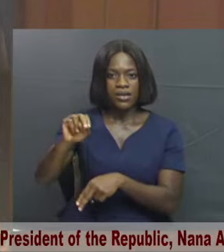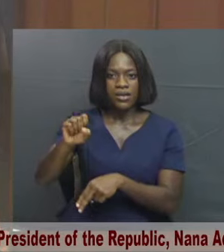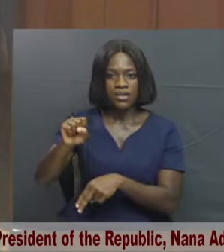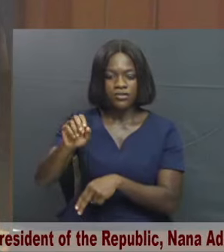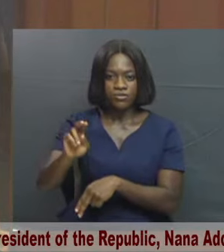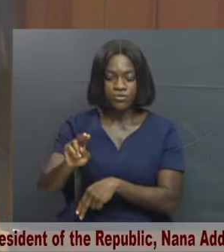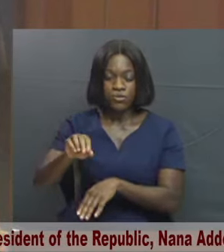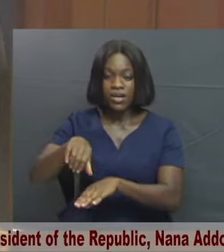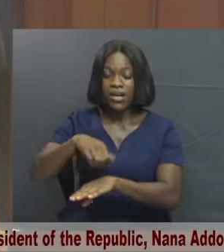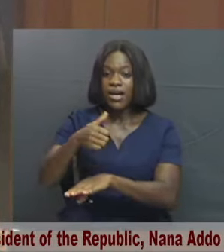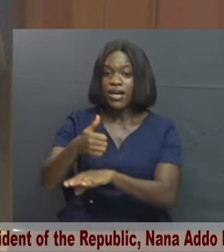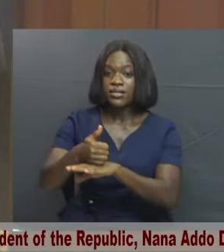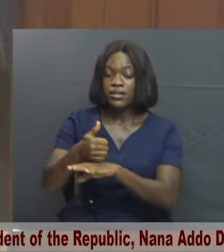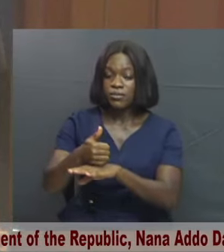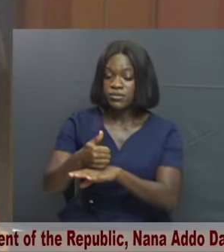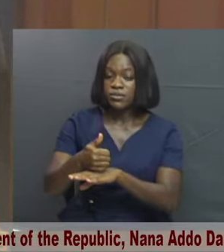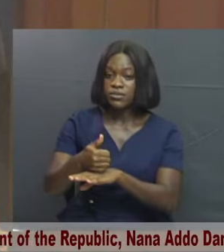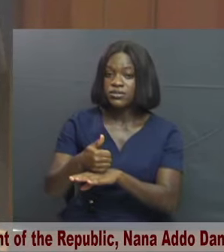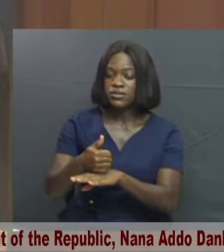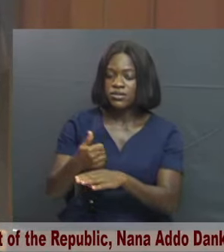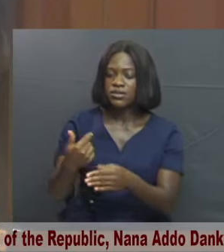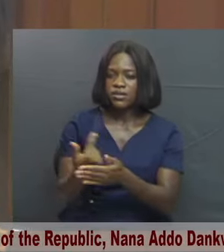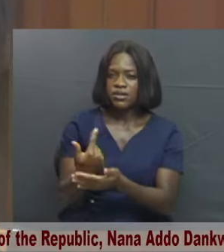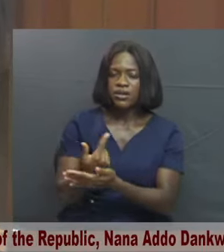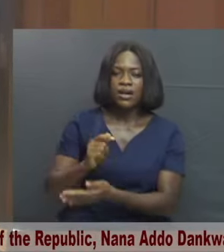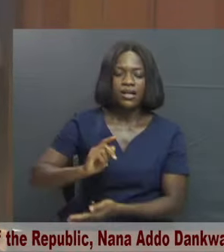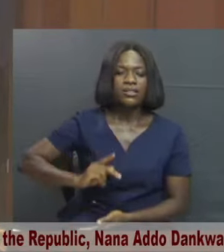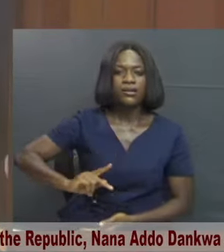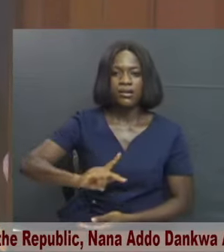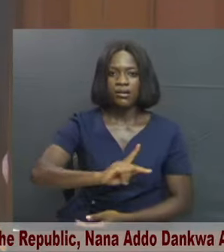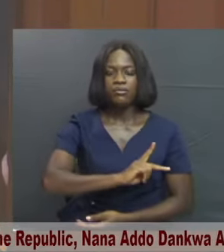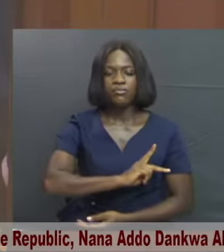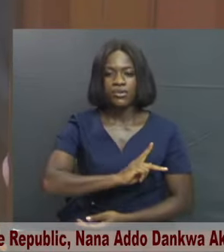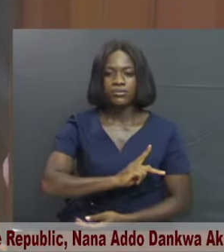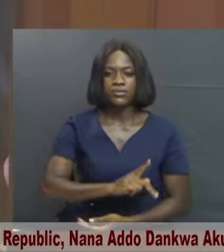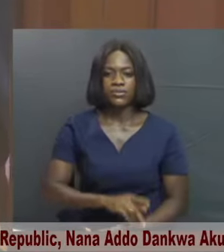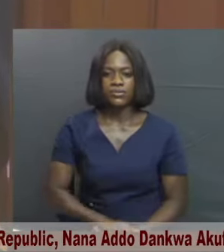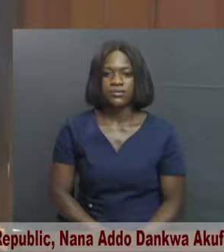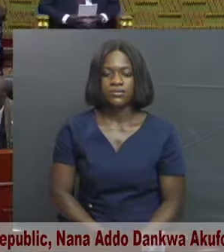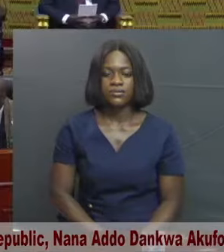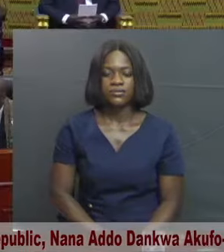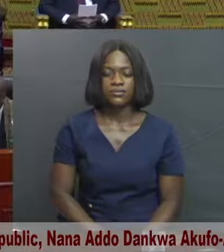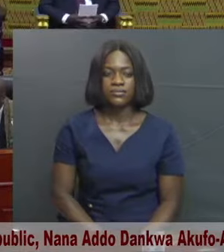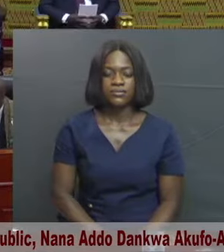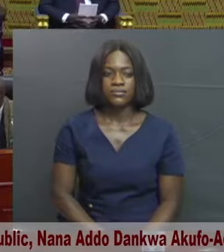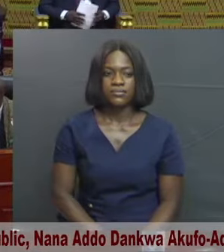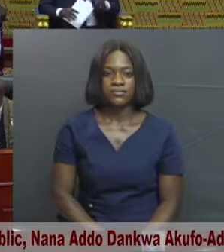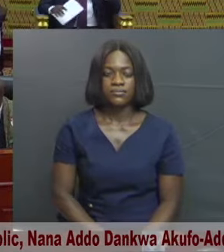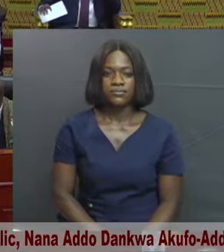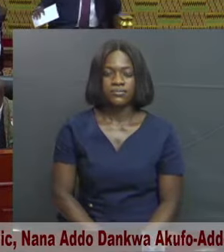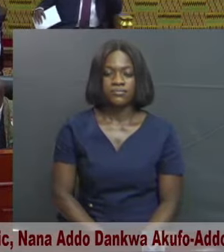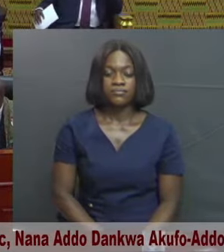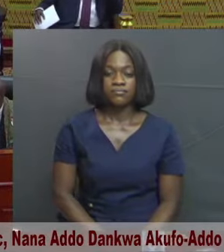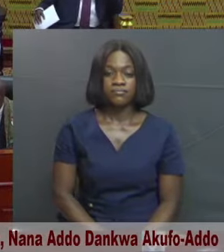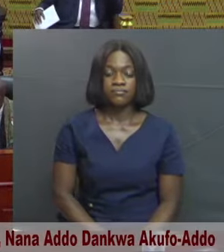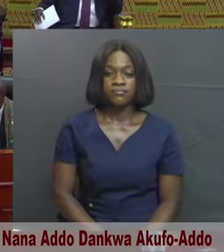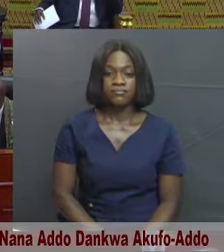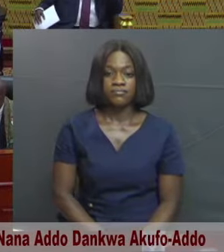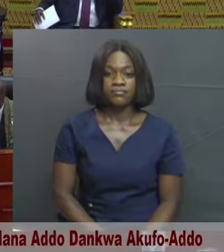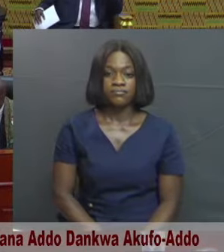to establish the parliament of the Republic of Ghana we